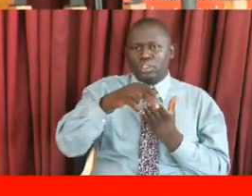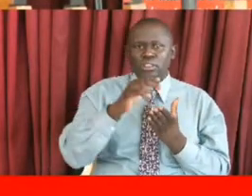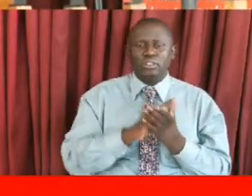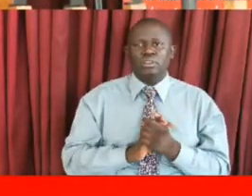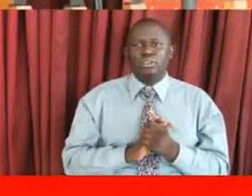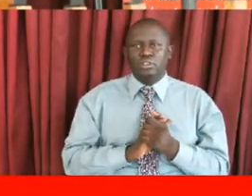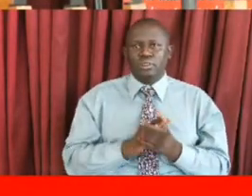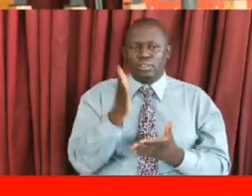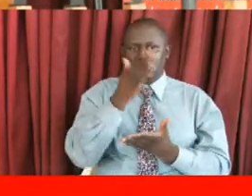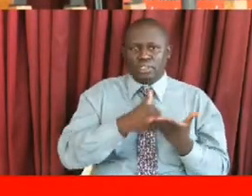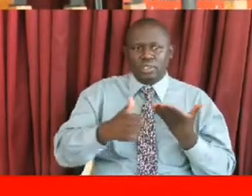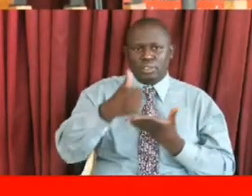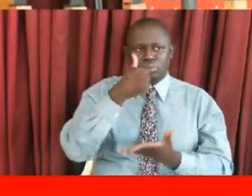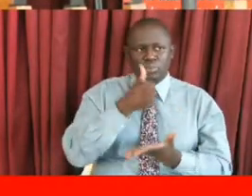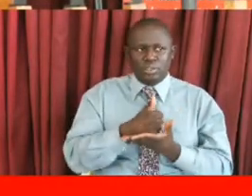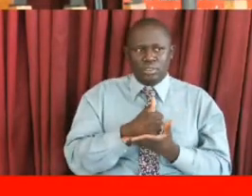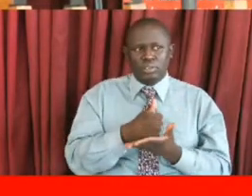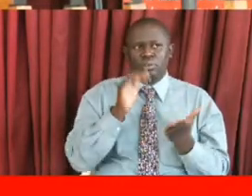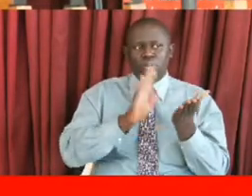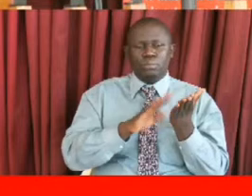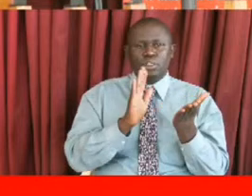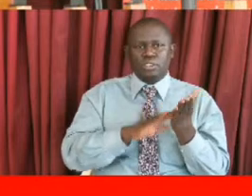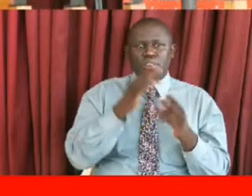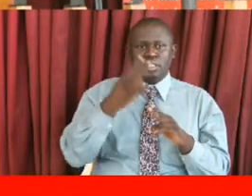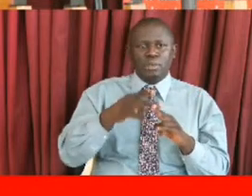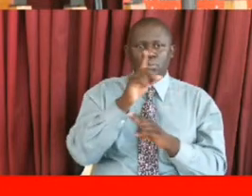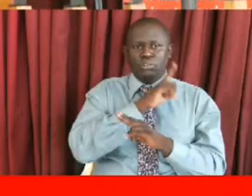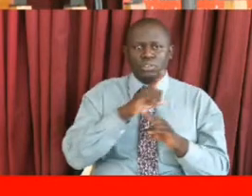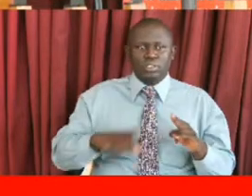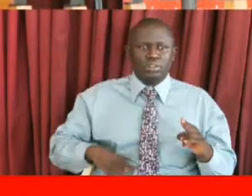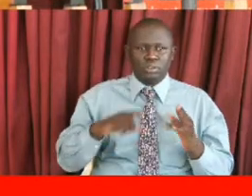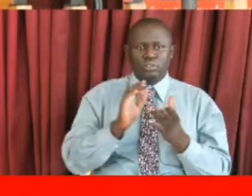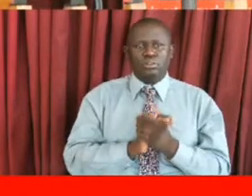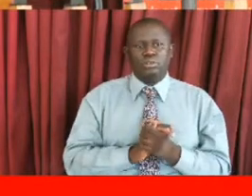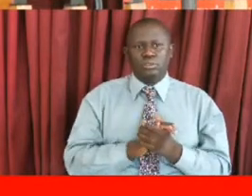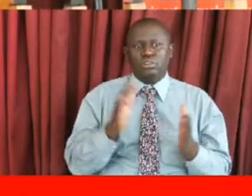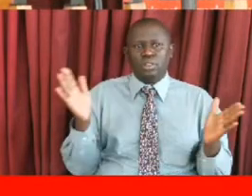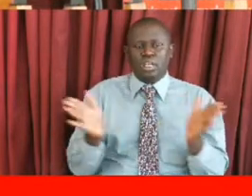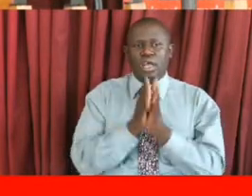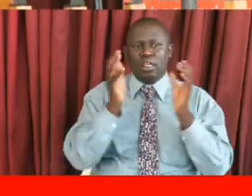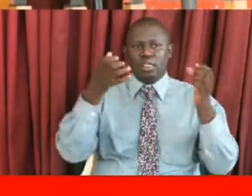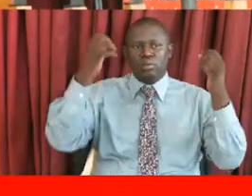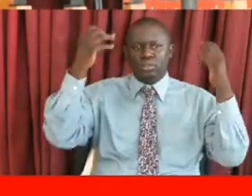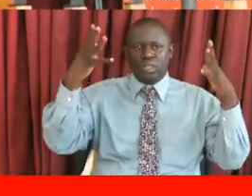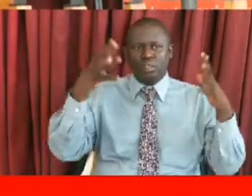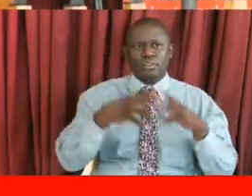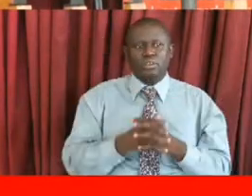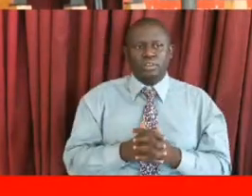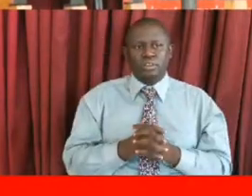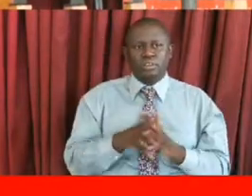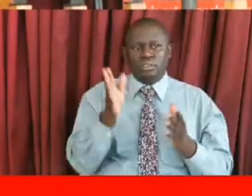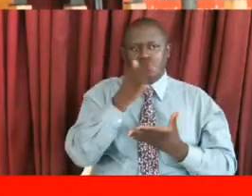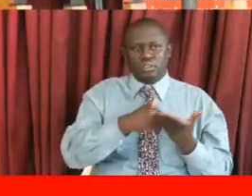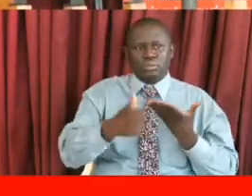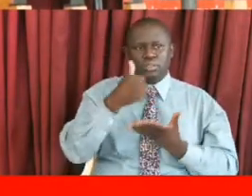hallelujah amen praise the name of the Lord hallelujah amen